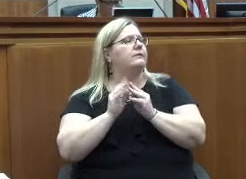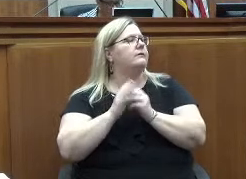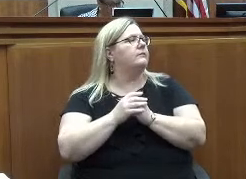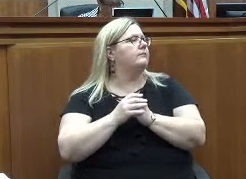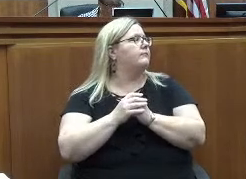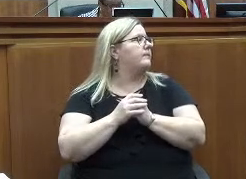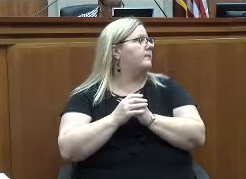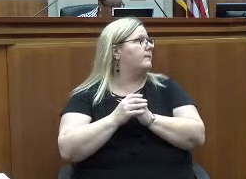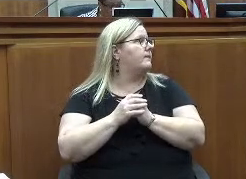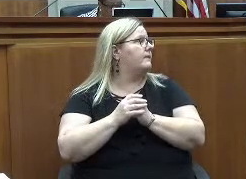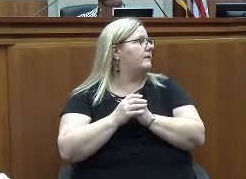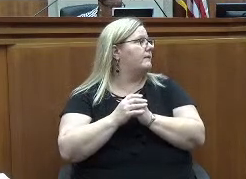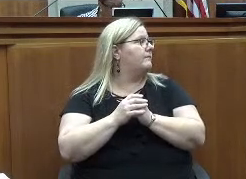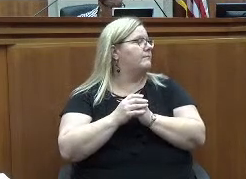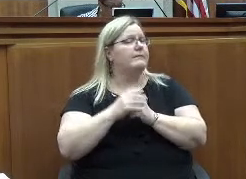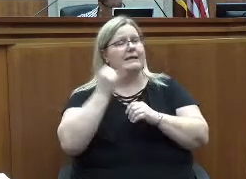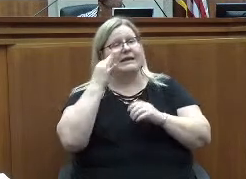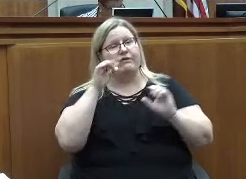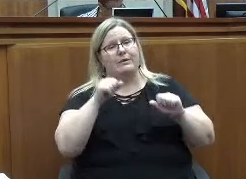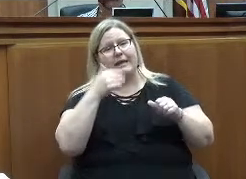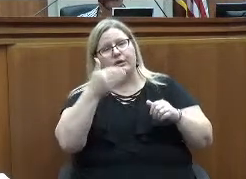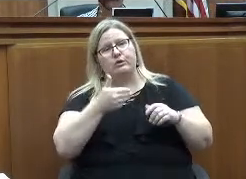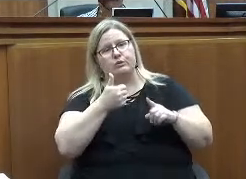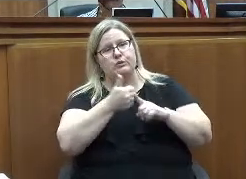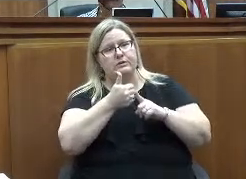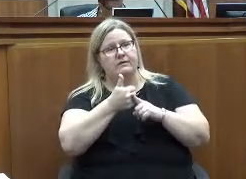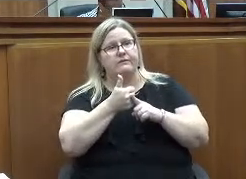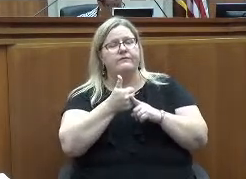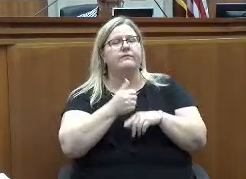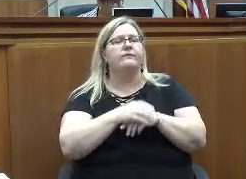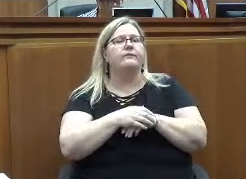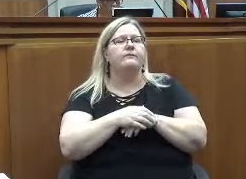If you would, please introduce yourself for the record. Thank you.